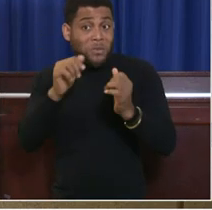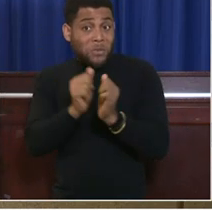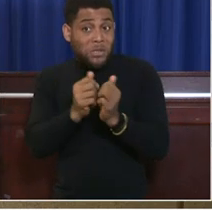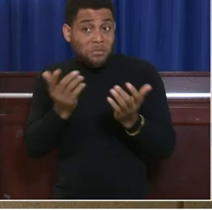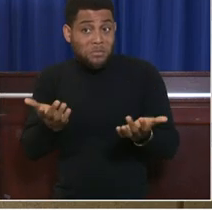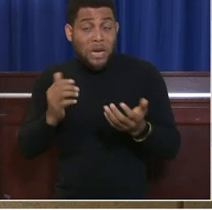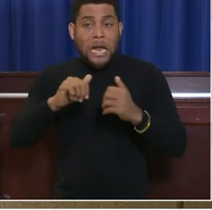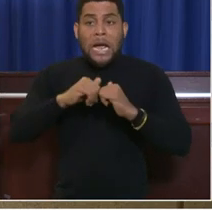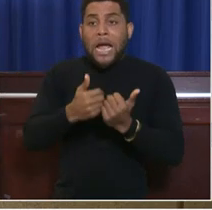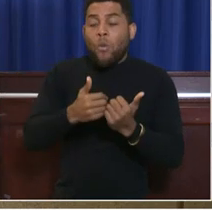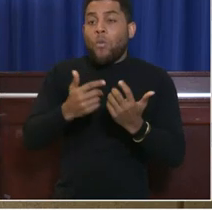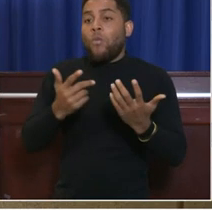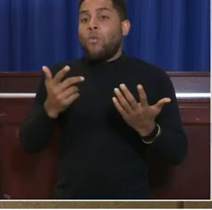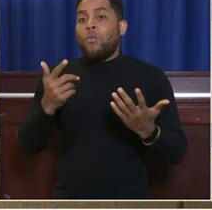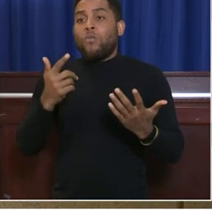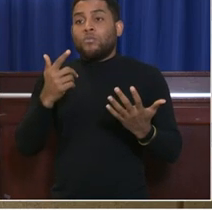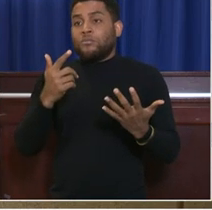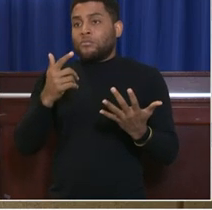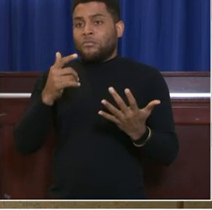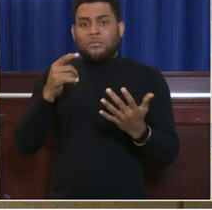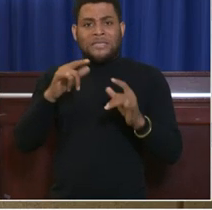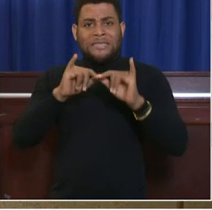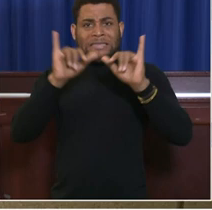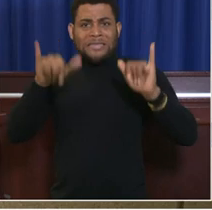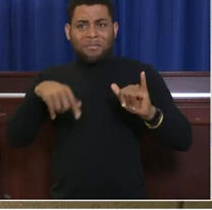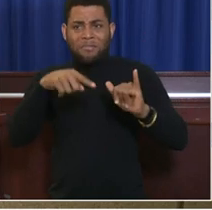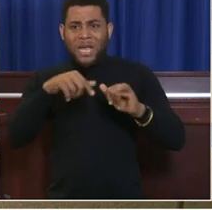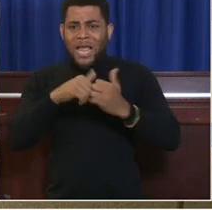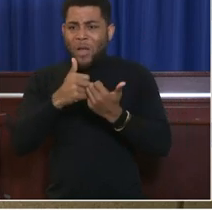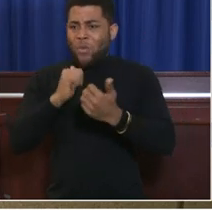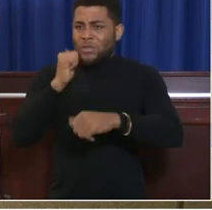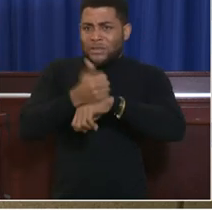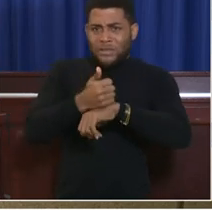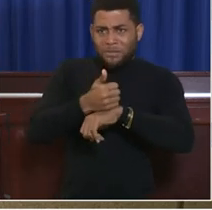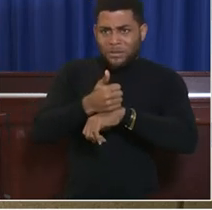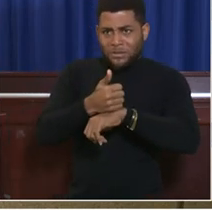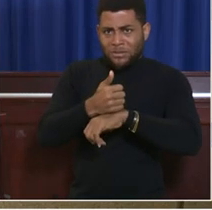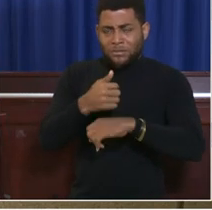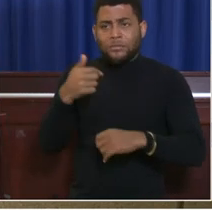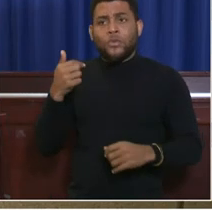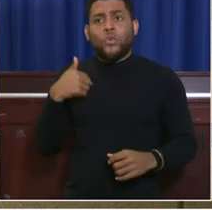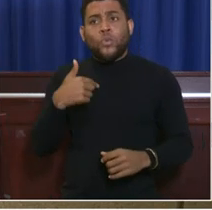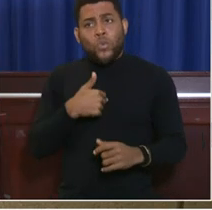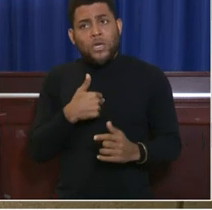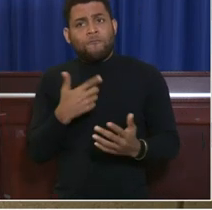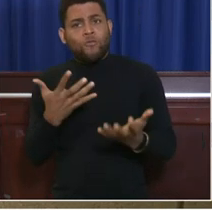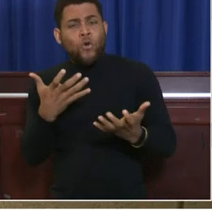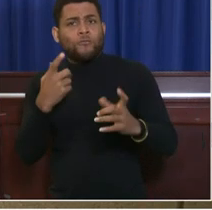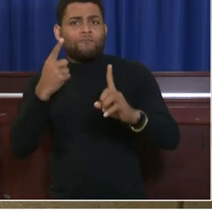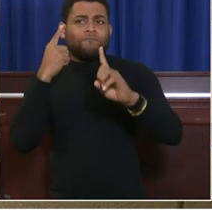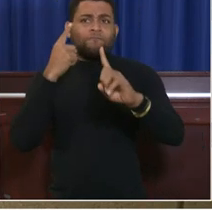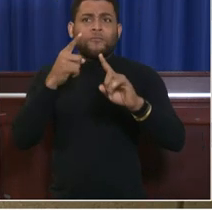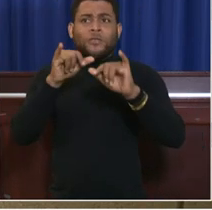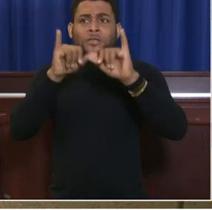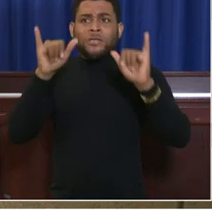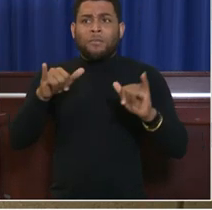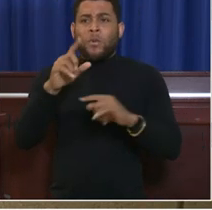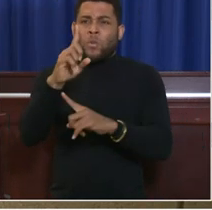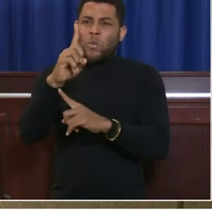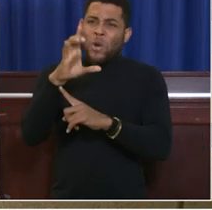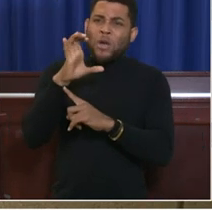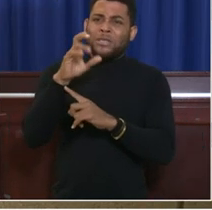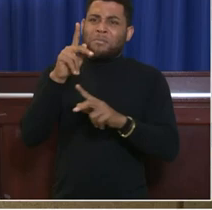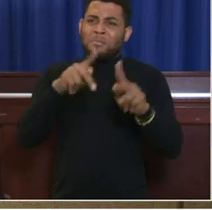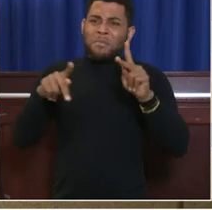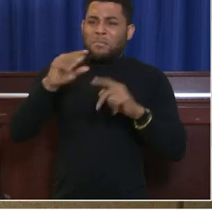system is designed to result in 100% of individuals arrested being charged. That's not the case. I'm